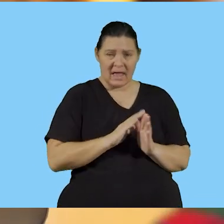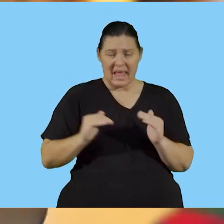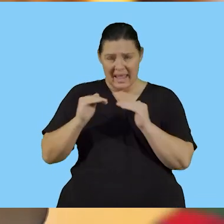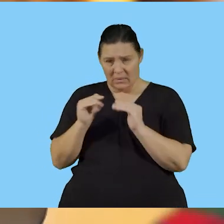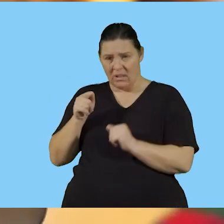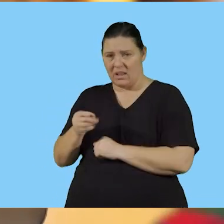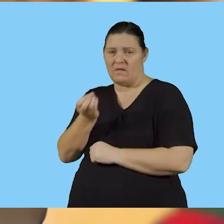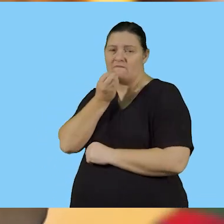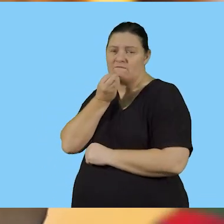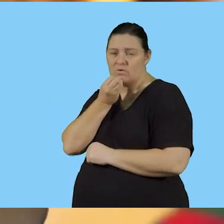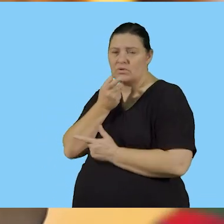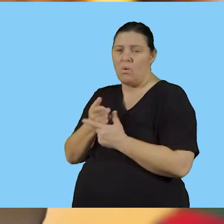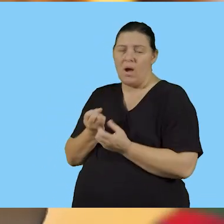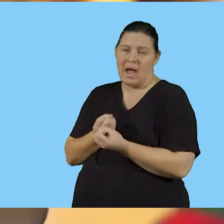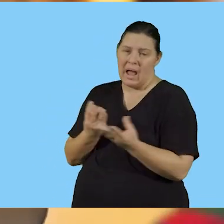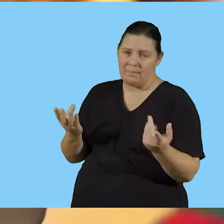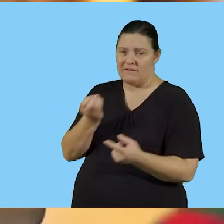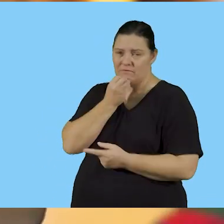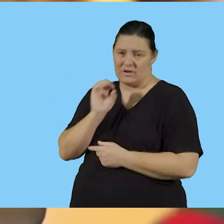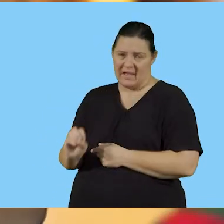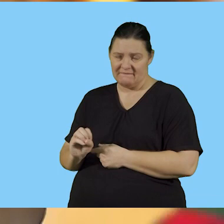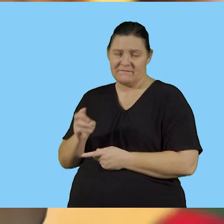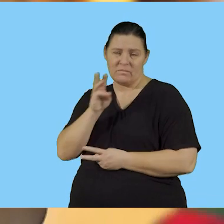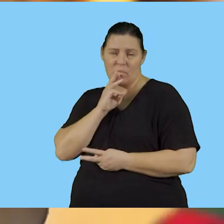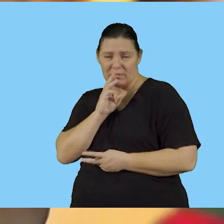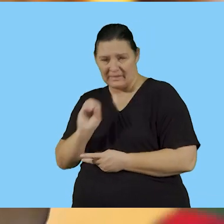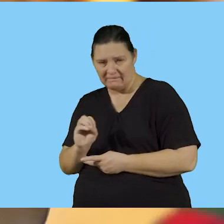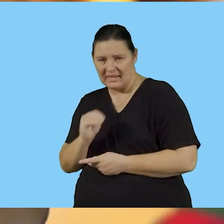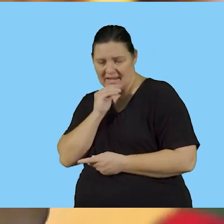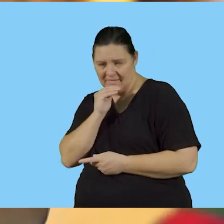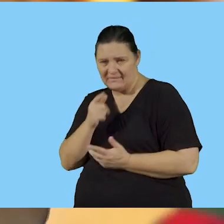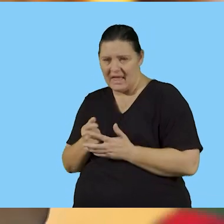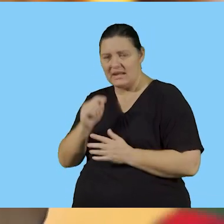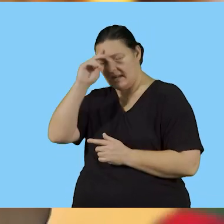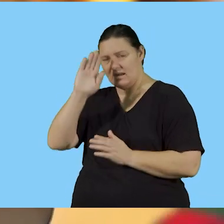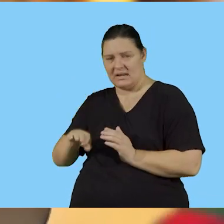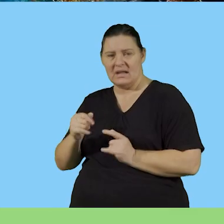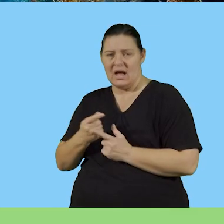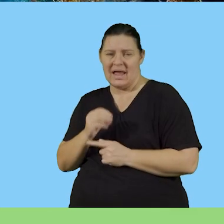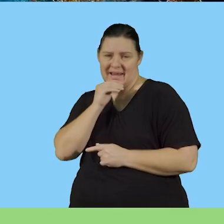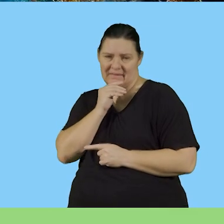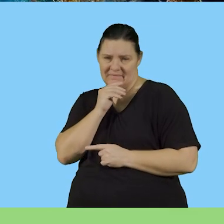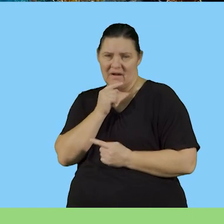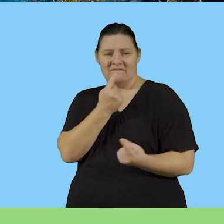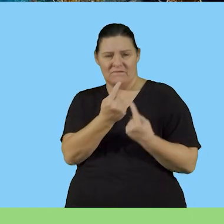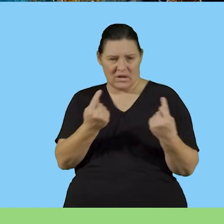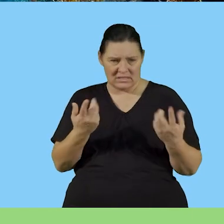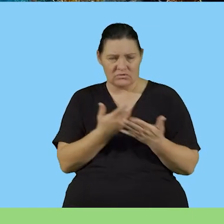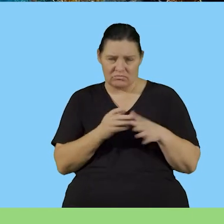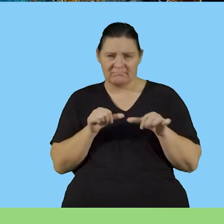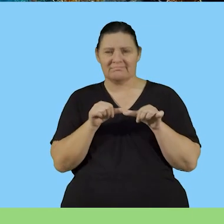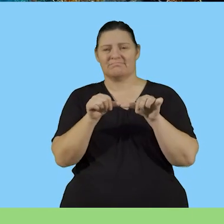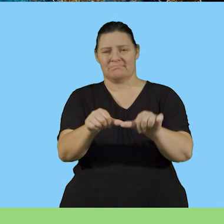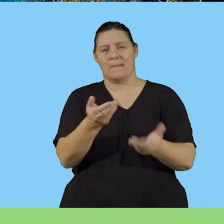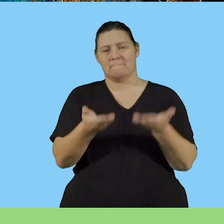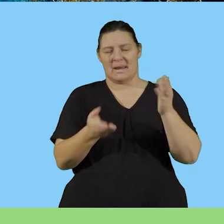equal to the number of food or the amount of food, water, and shelter for it to